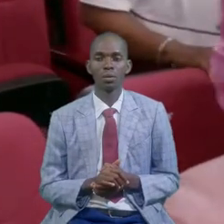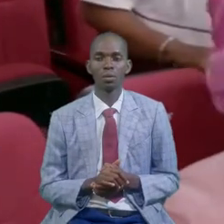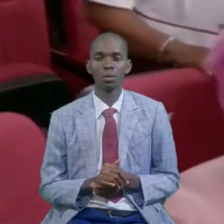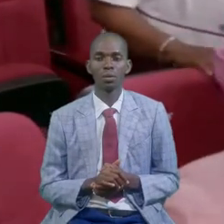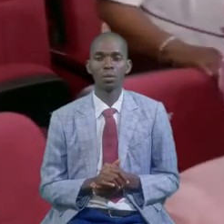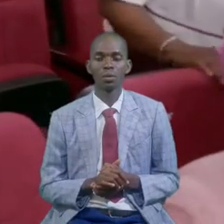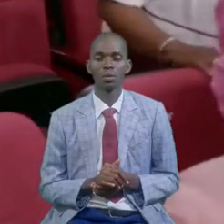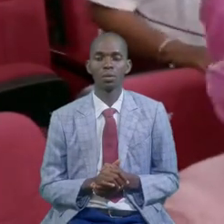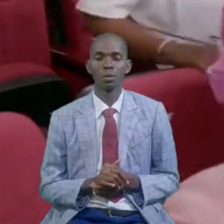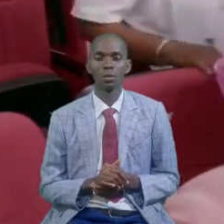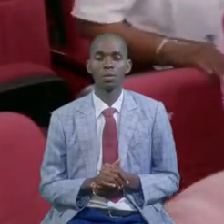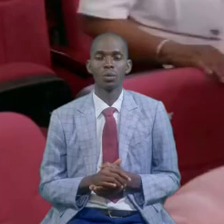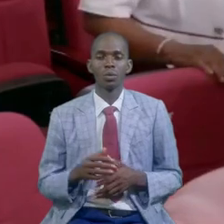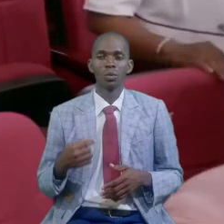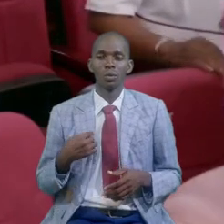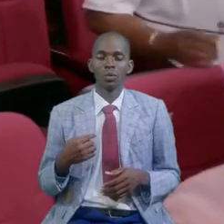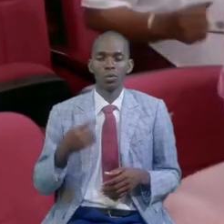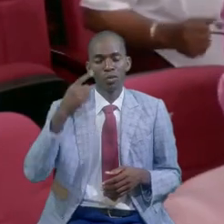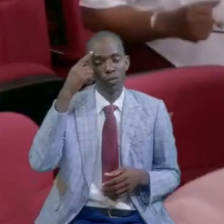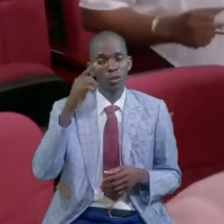For a renewed ministry.